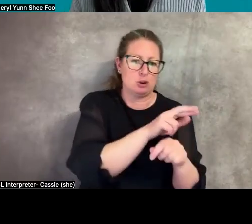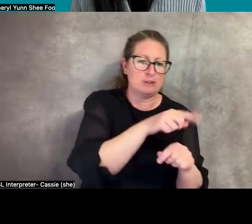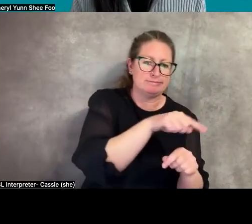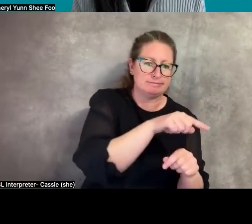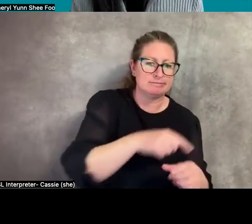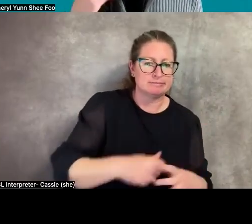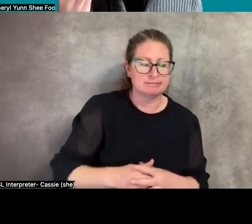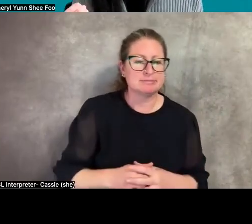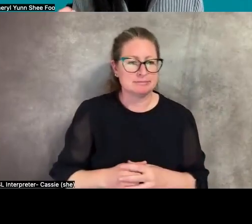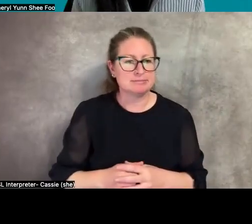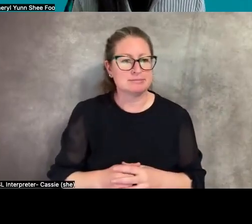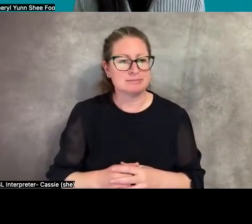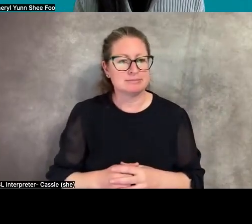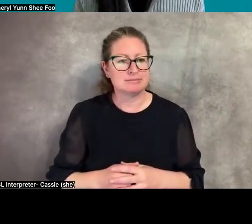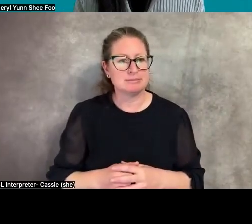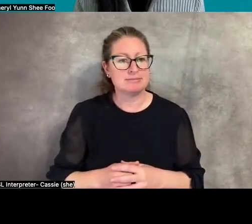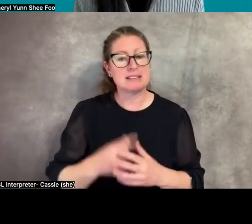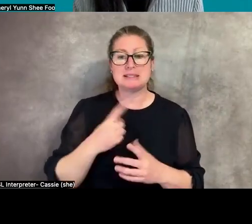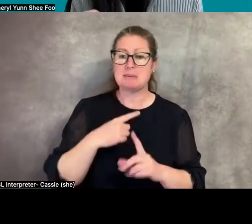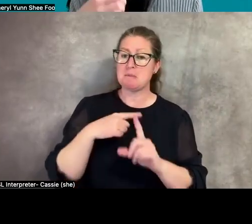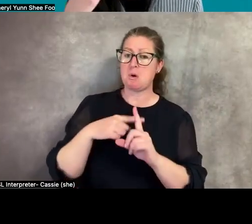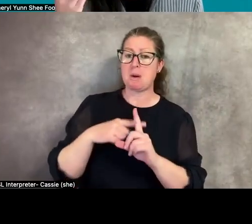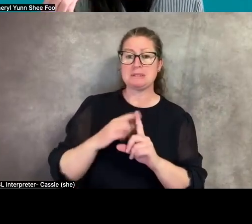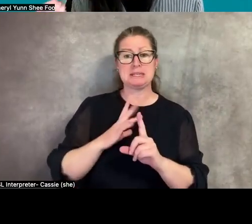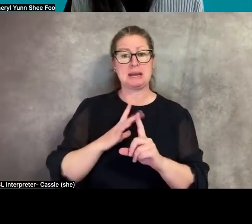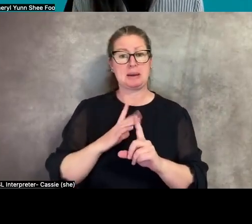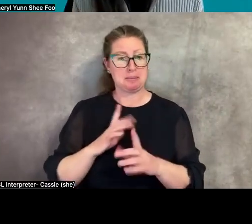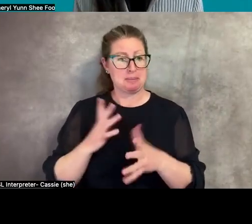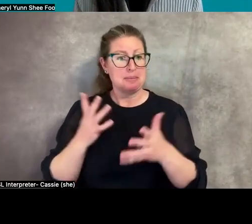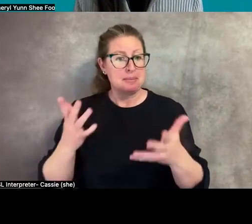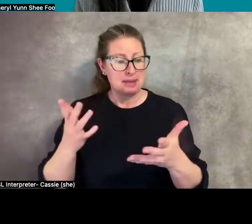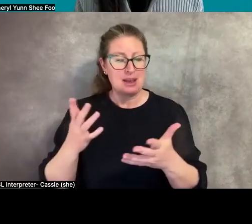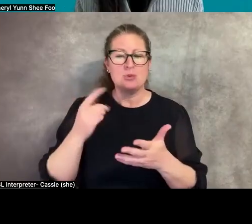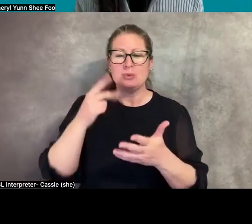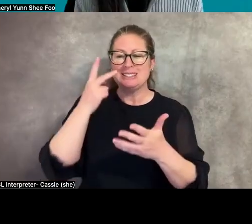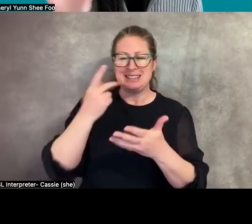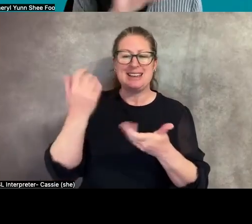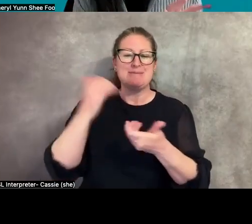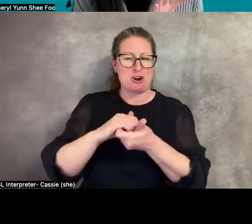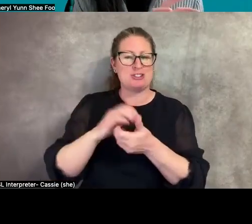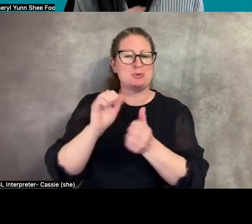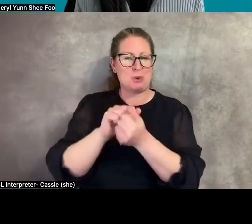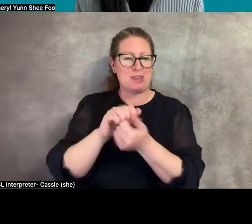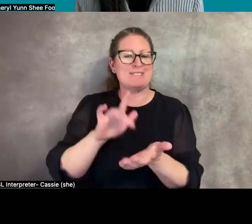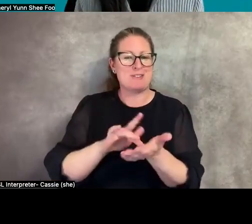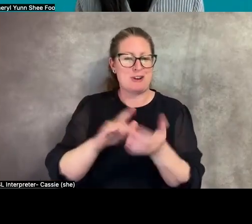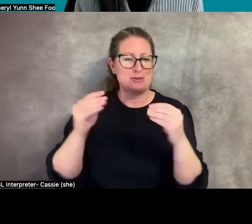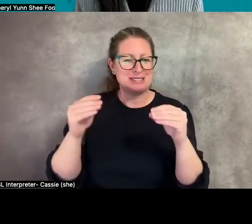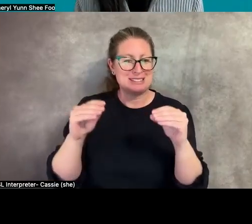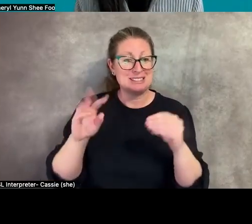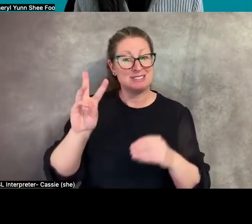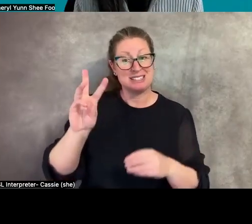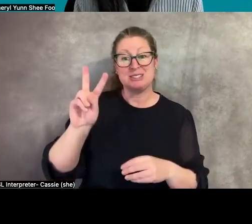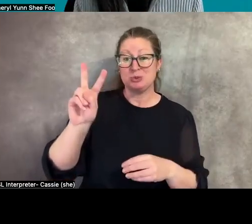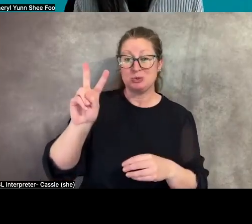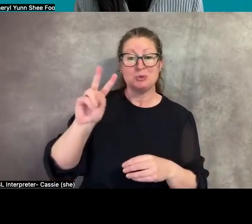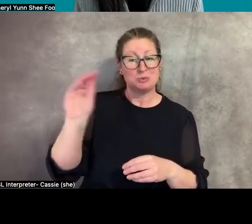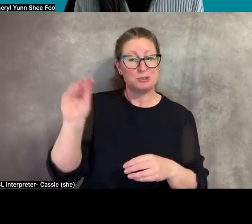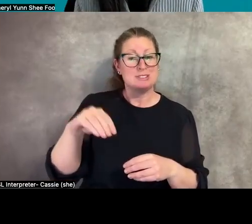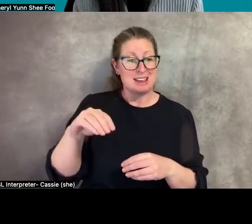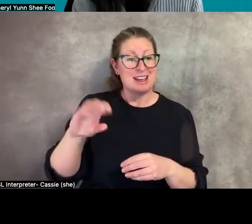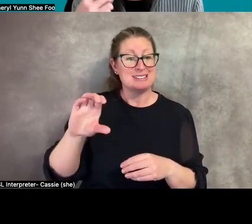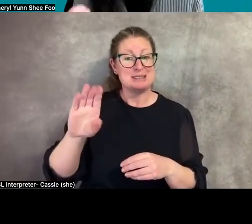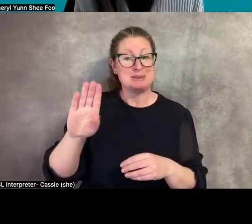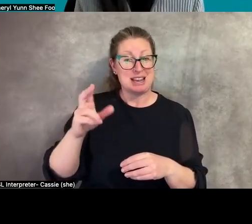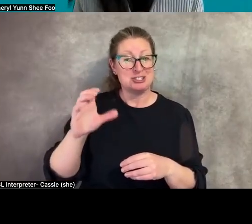What's emerging as a promising facilitator is pharmacy partnerships. So 62% of our